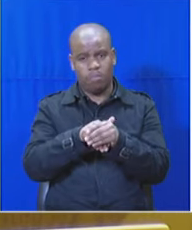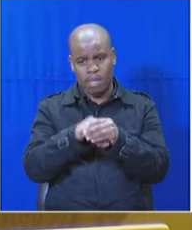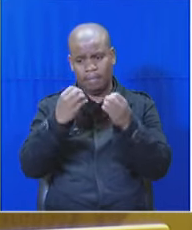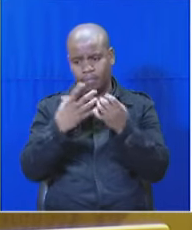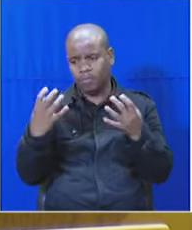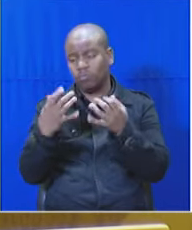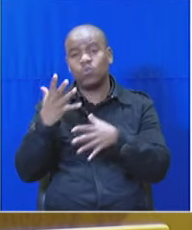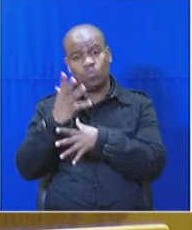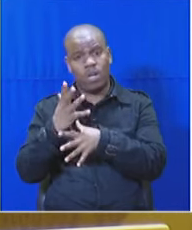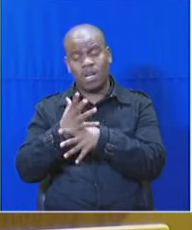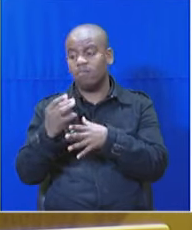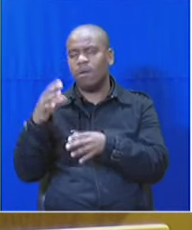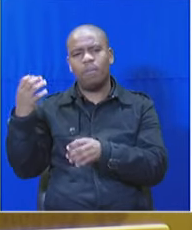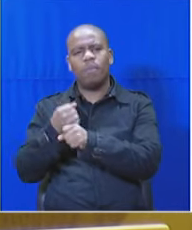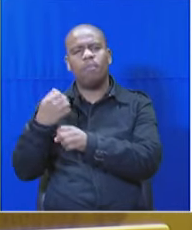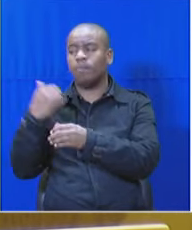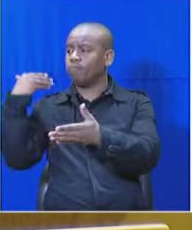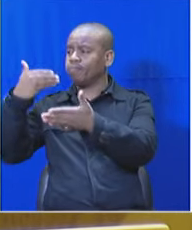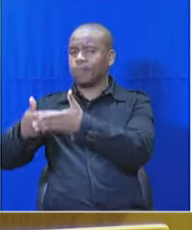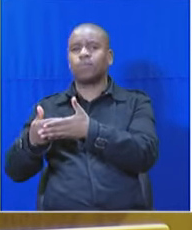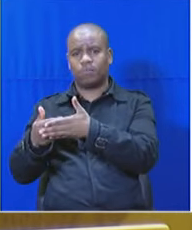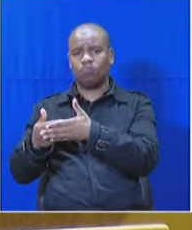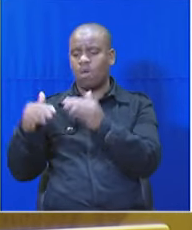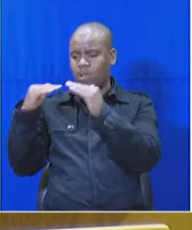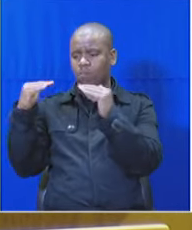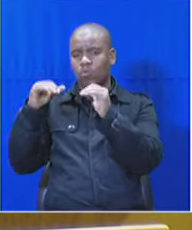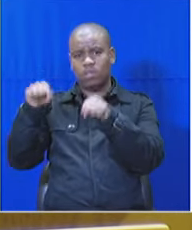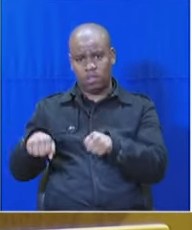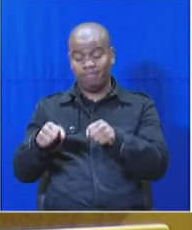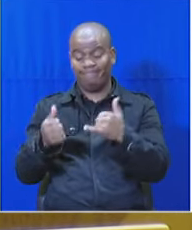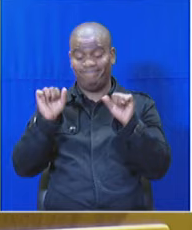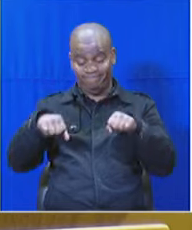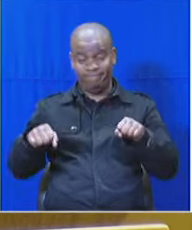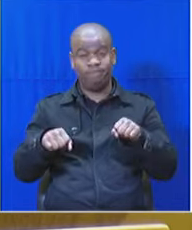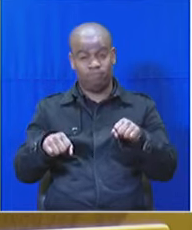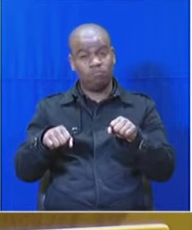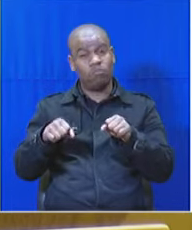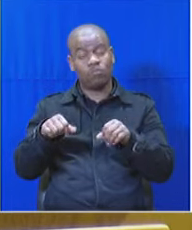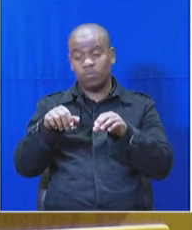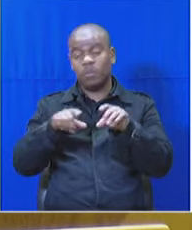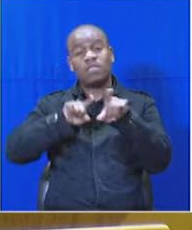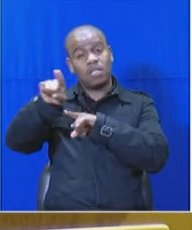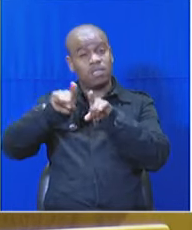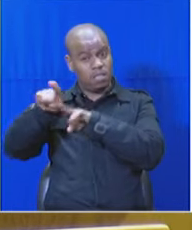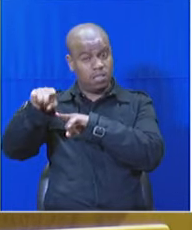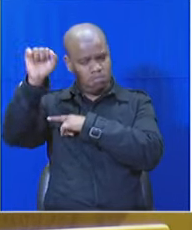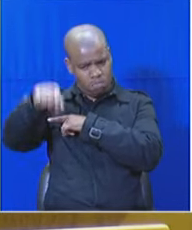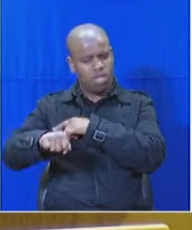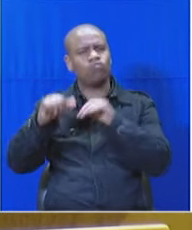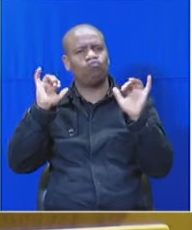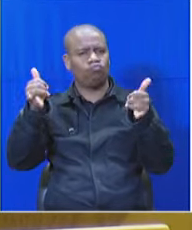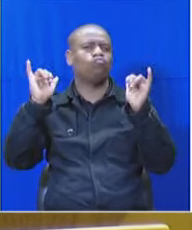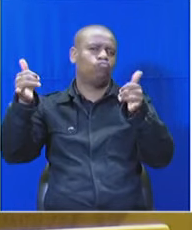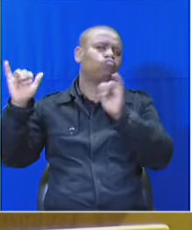of work was indeed achieved over the last 2 decades of our democracy. Indeed, successes should be celebrated. We also